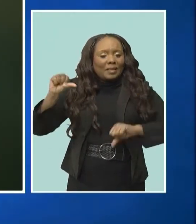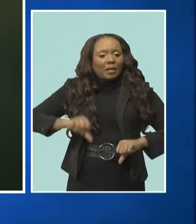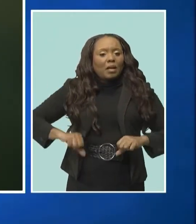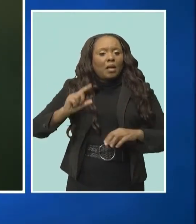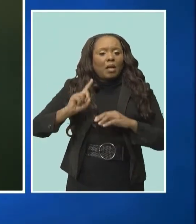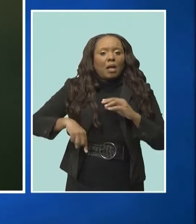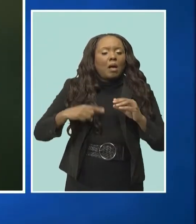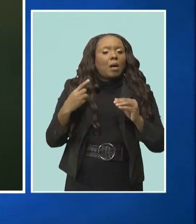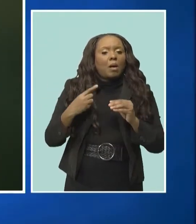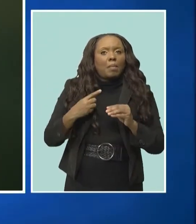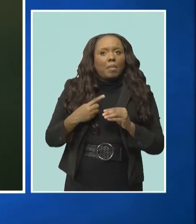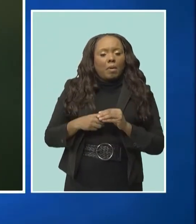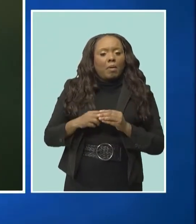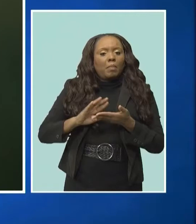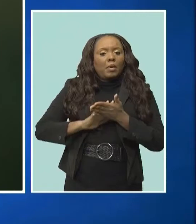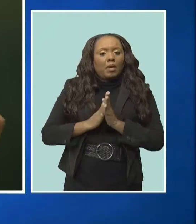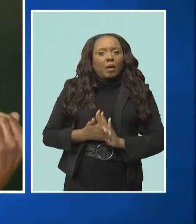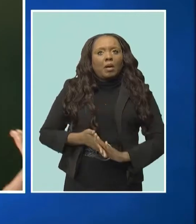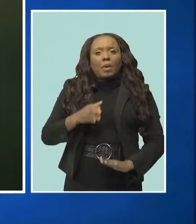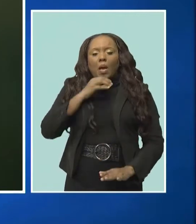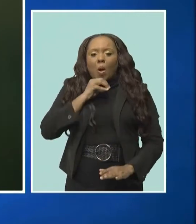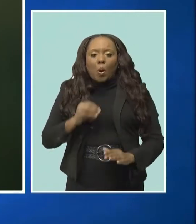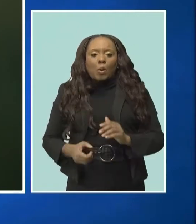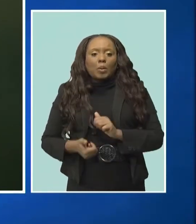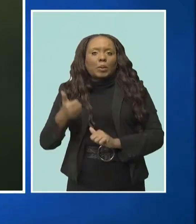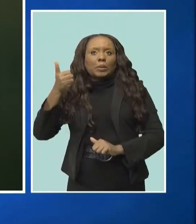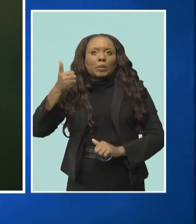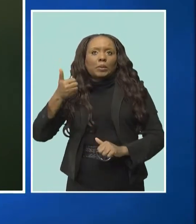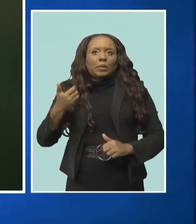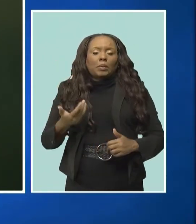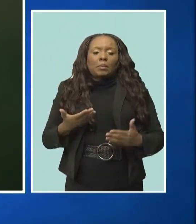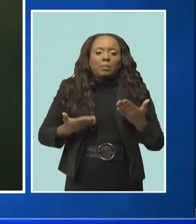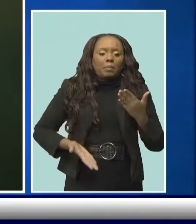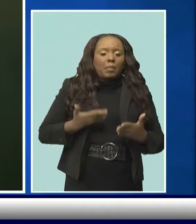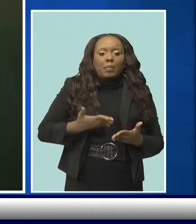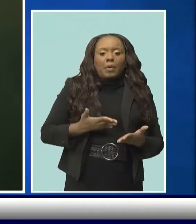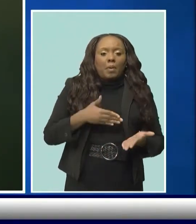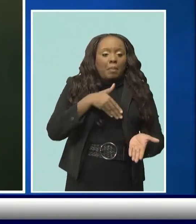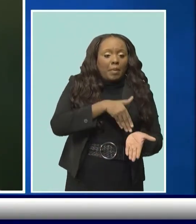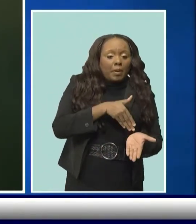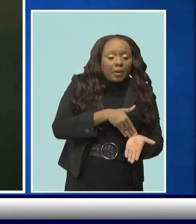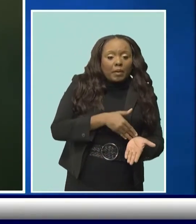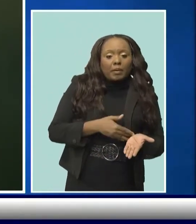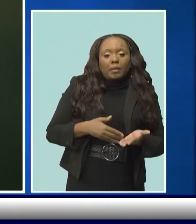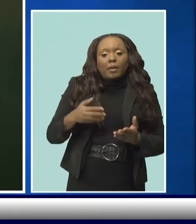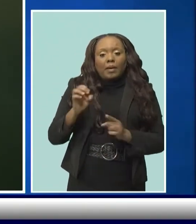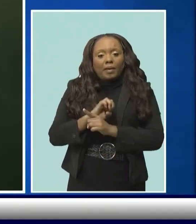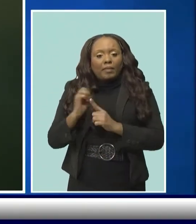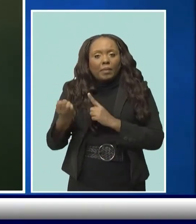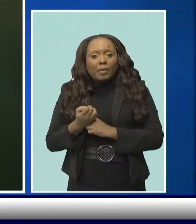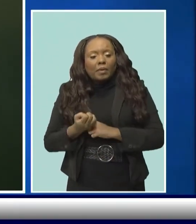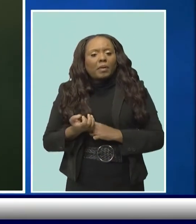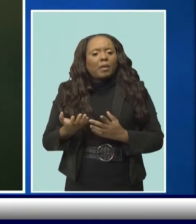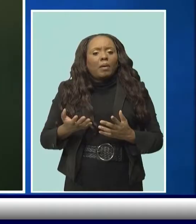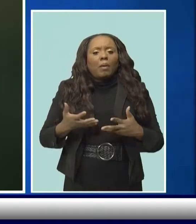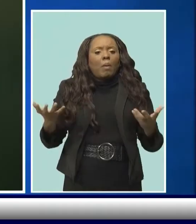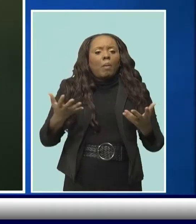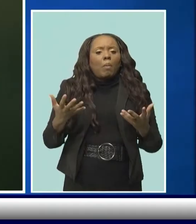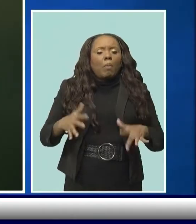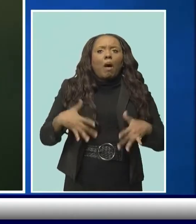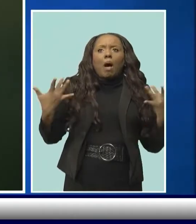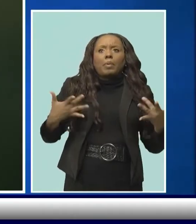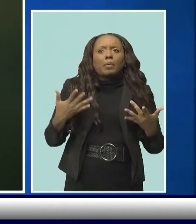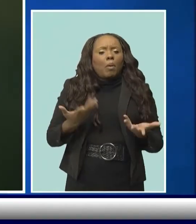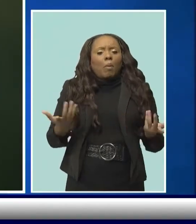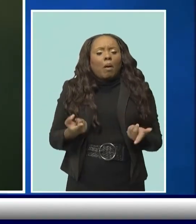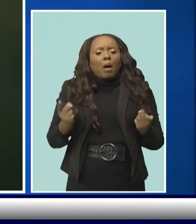process, and whether that's medical or environmental, social, all the things that happen as a person ages, all the things